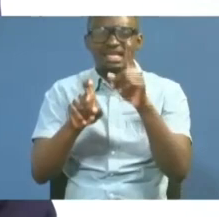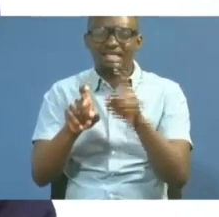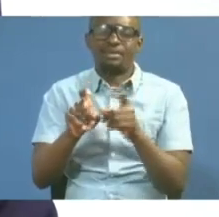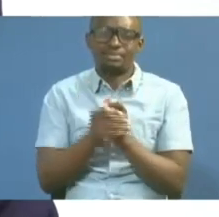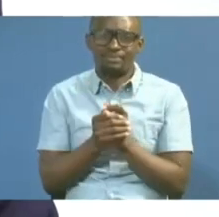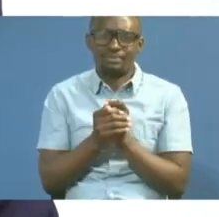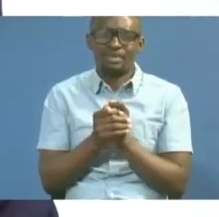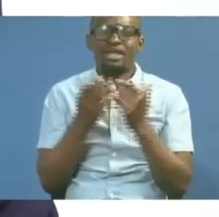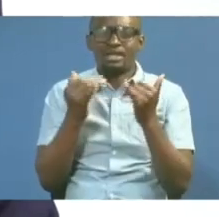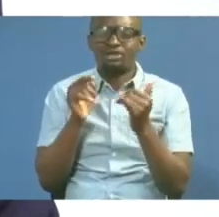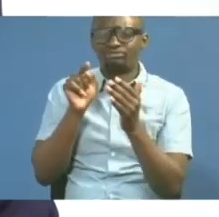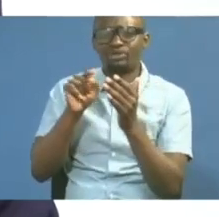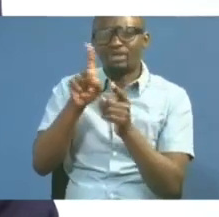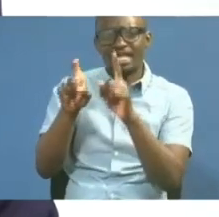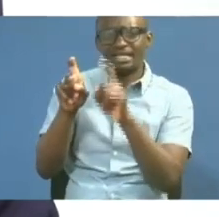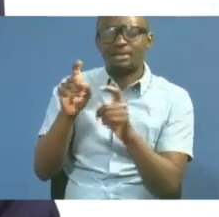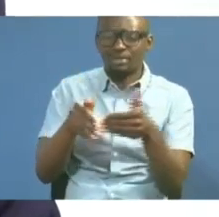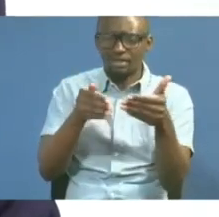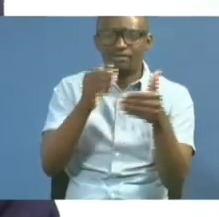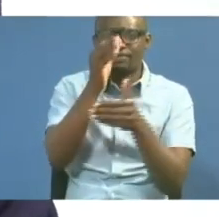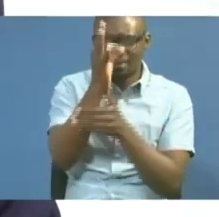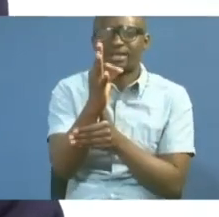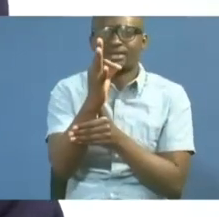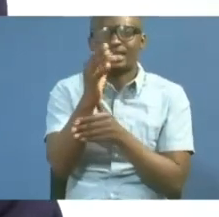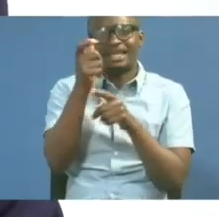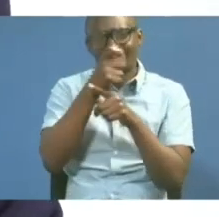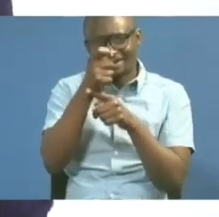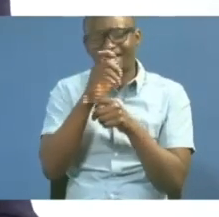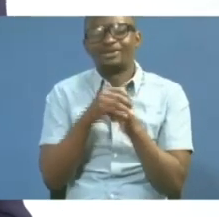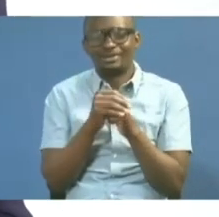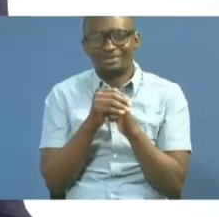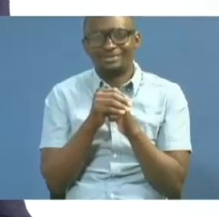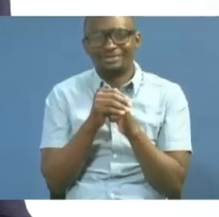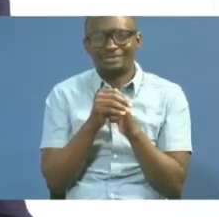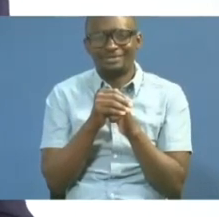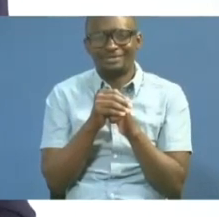given for three, you are given three trials, after which